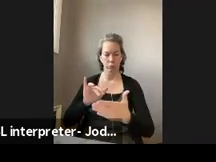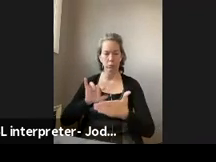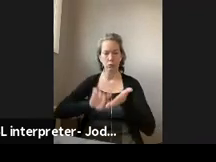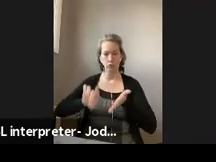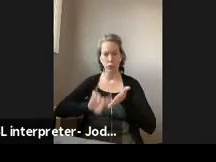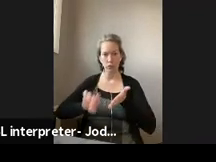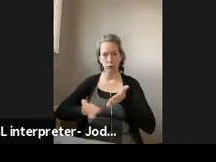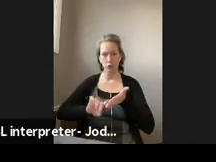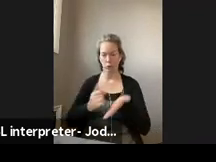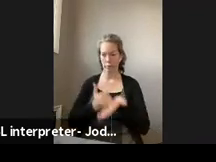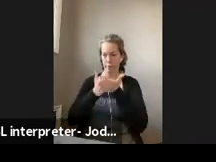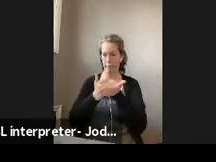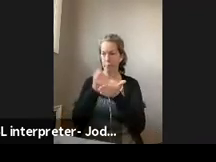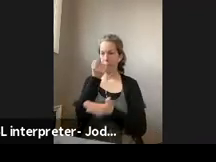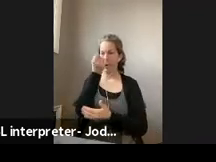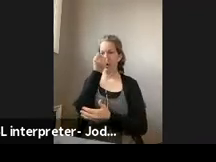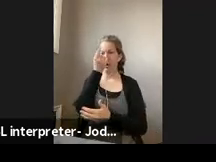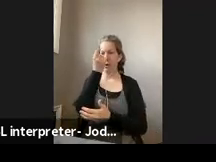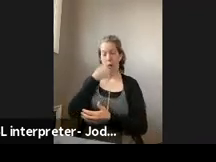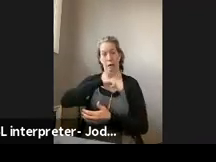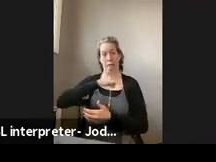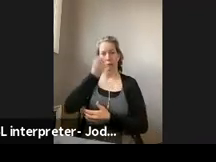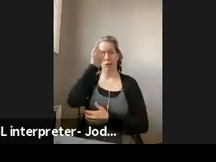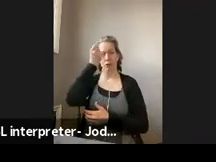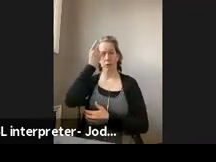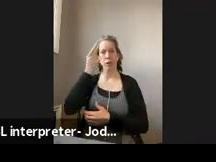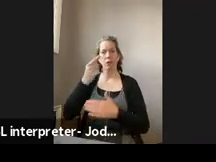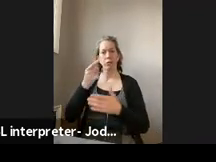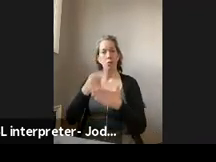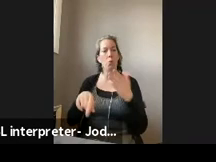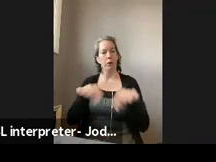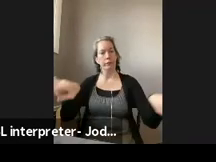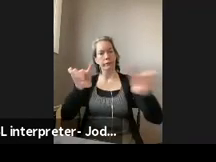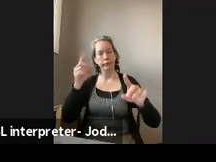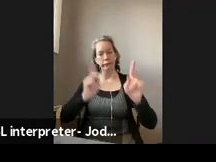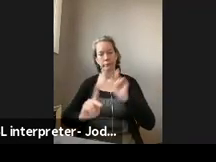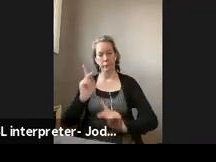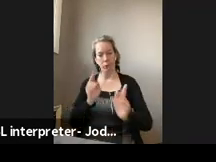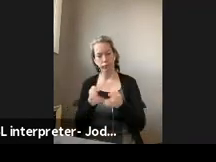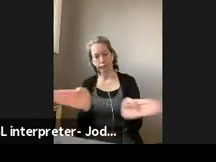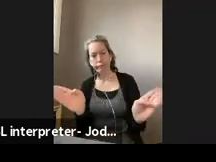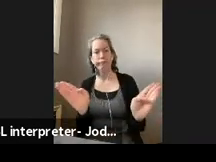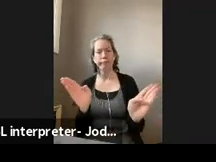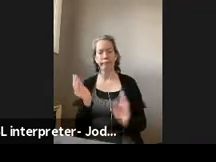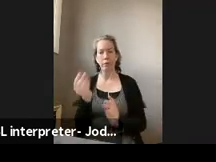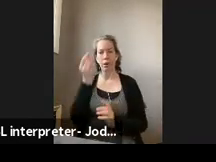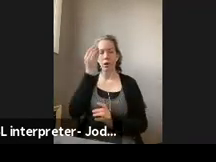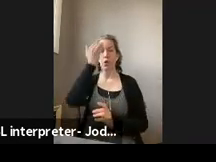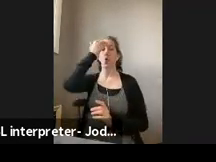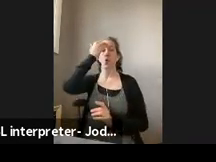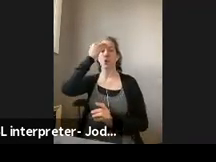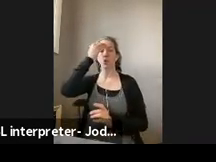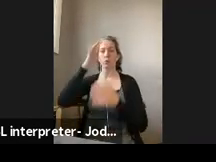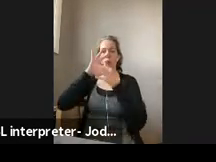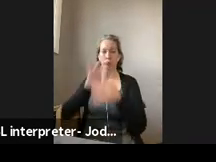bit about what folks know about sexual harassment and take it from there, just to understand, what folks know, how to help improve our